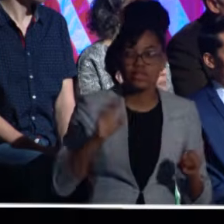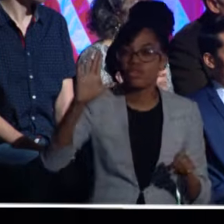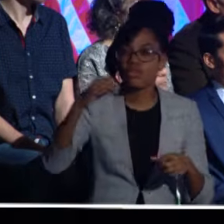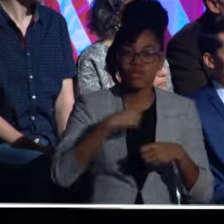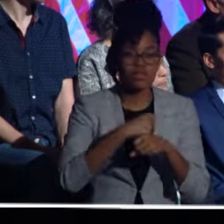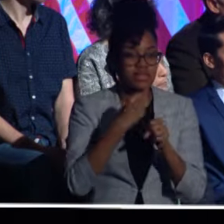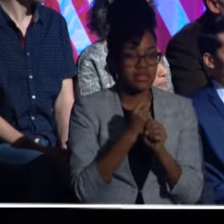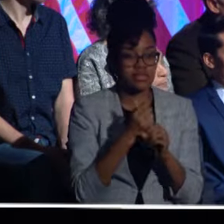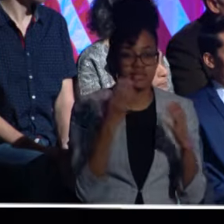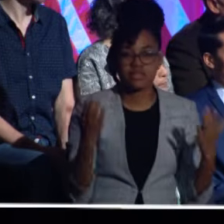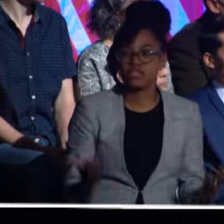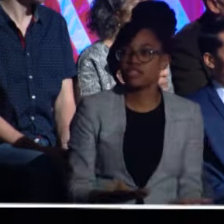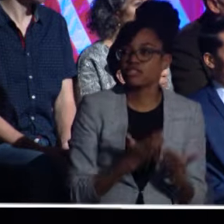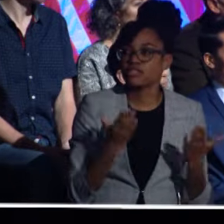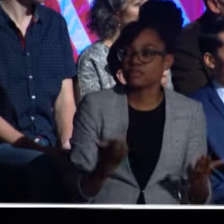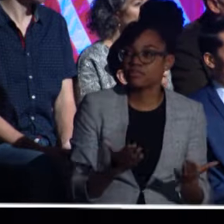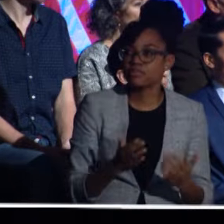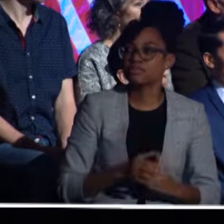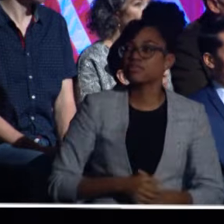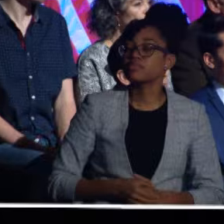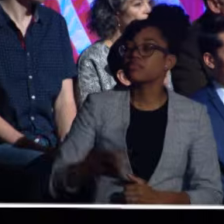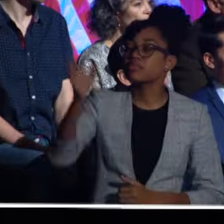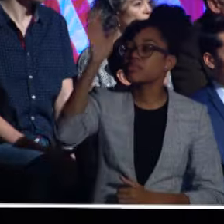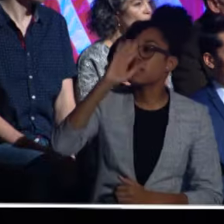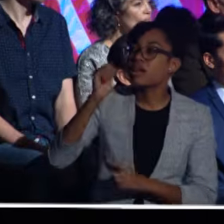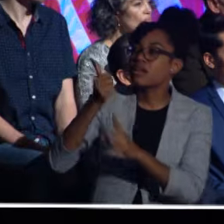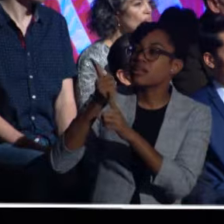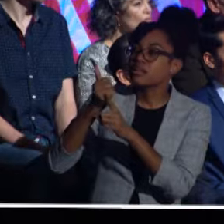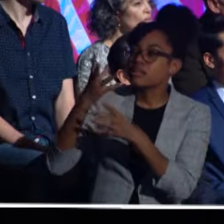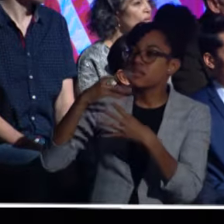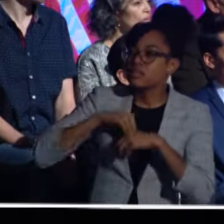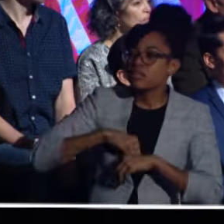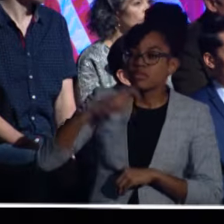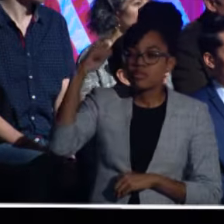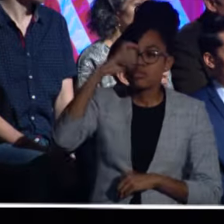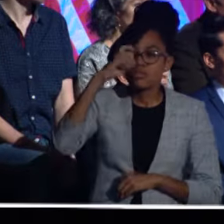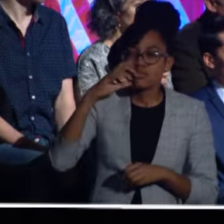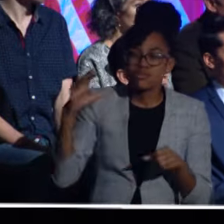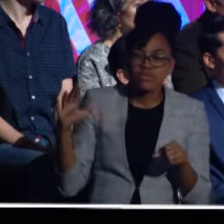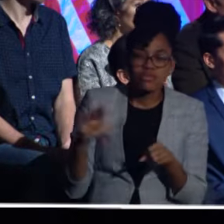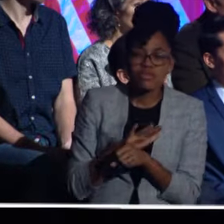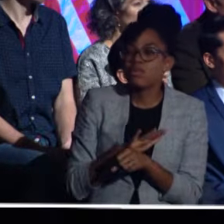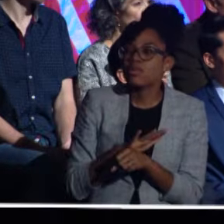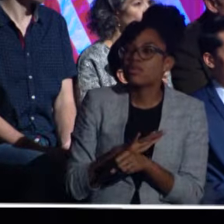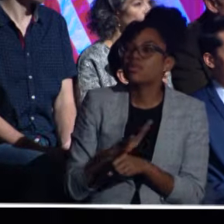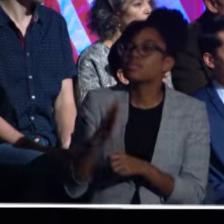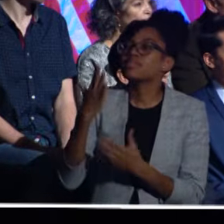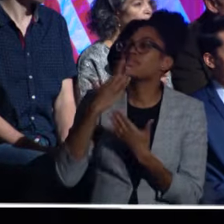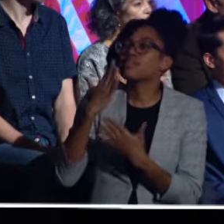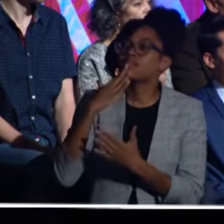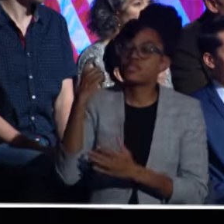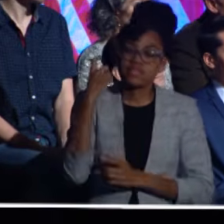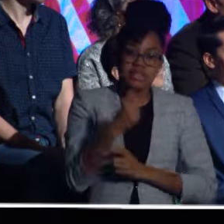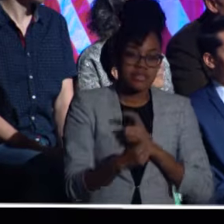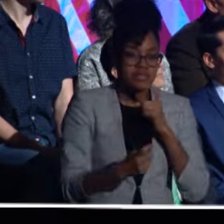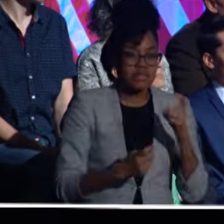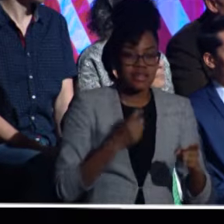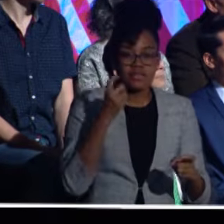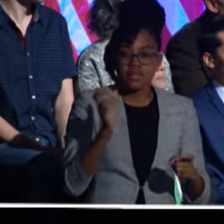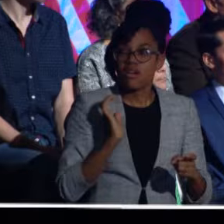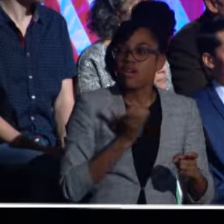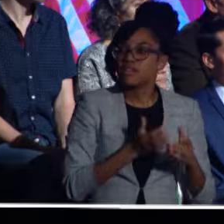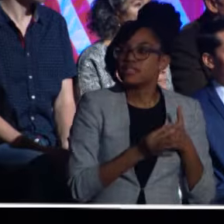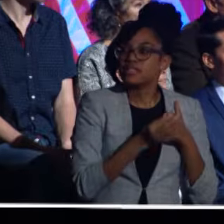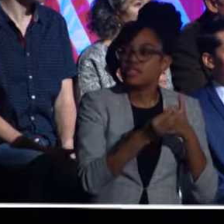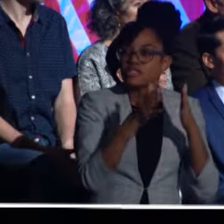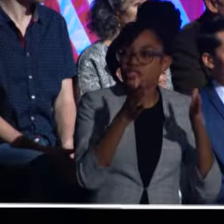emanates righteousness, we thank you for the wisdom and faithfulness of those who lead and guide, for instilling in